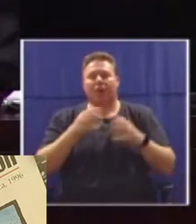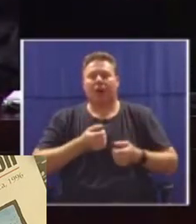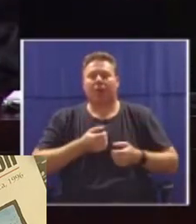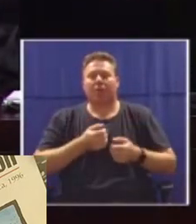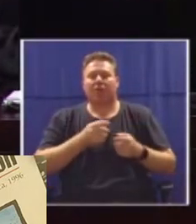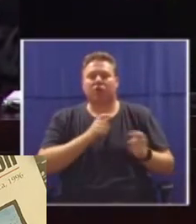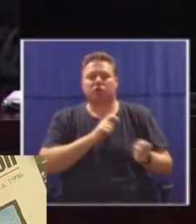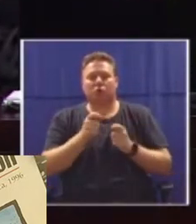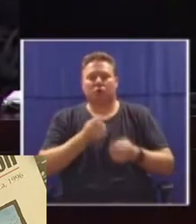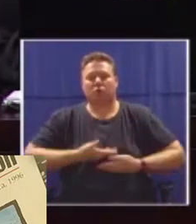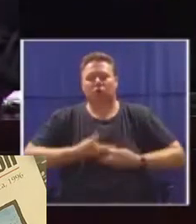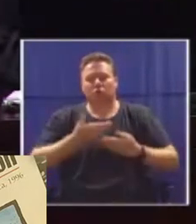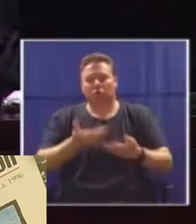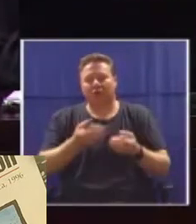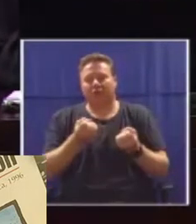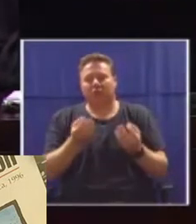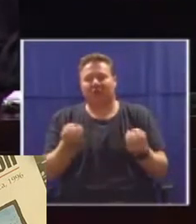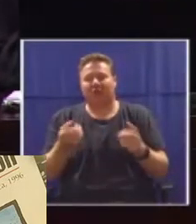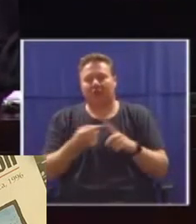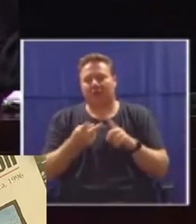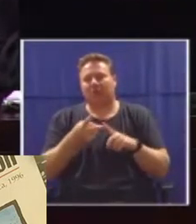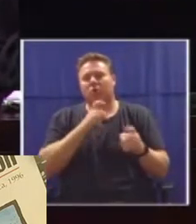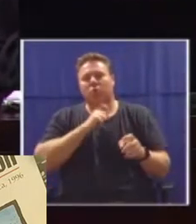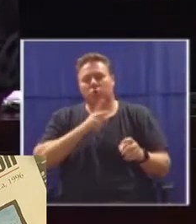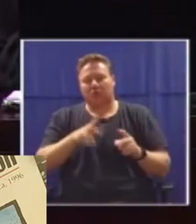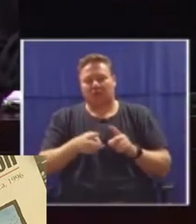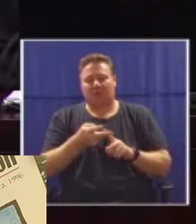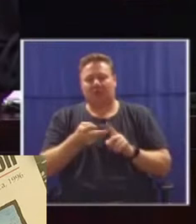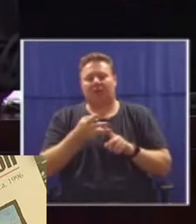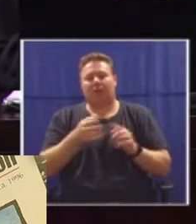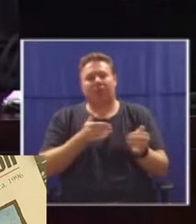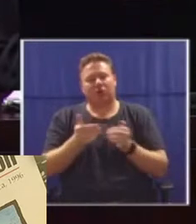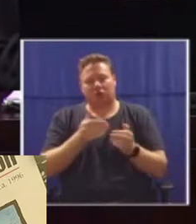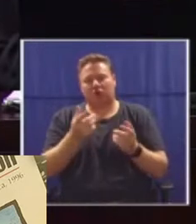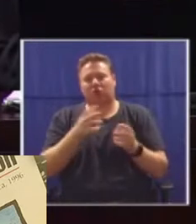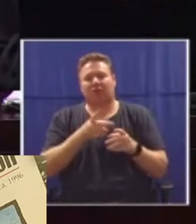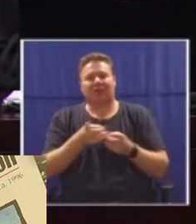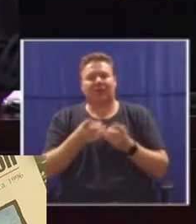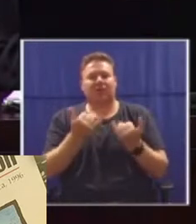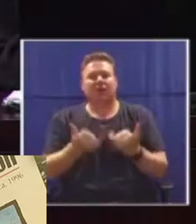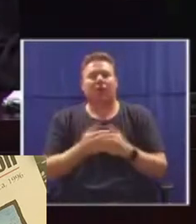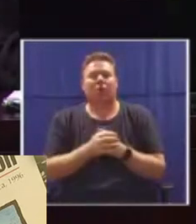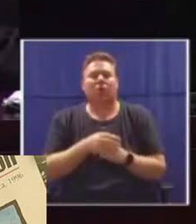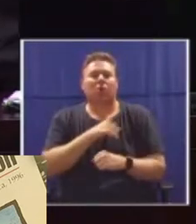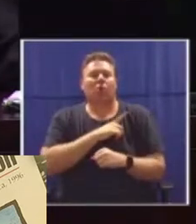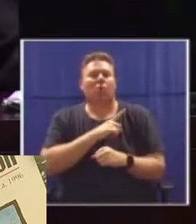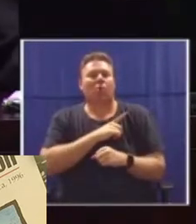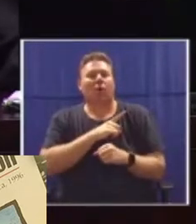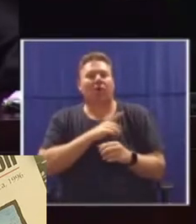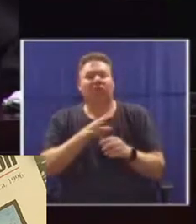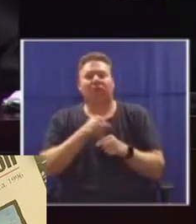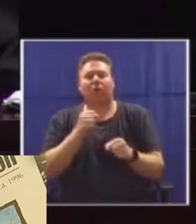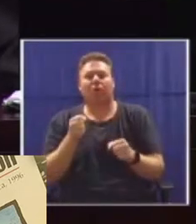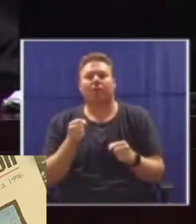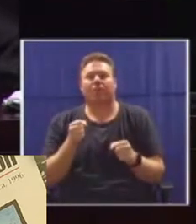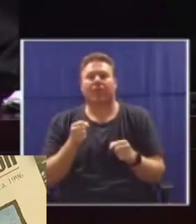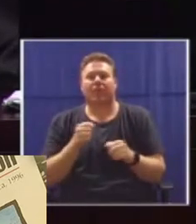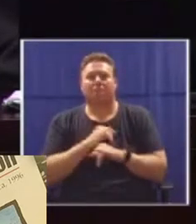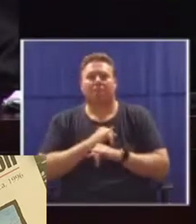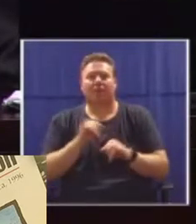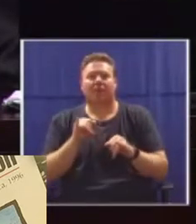service providers, users, and administrations have to deal with currently is as a result of poor